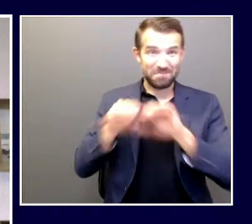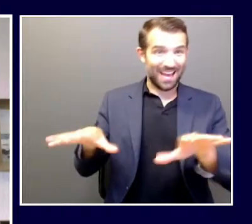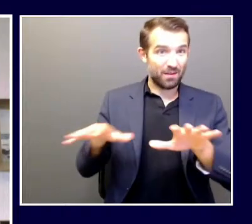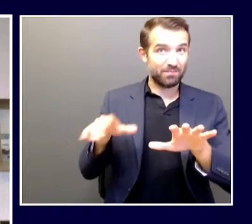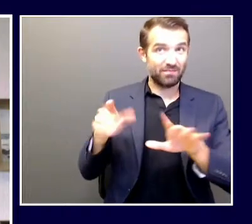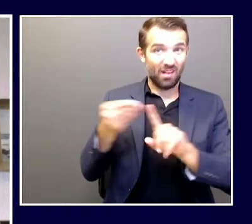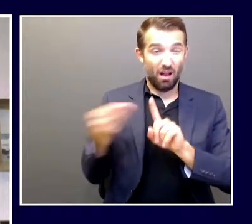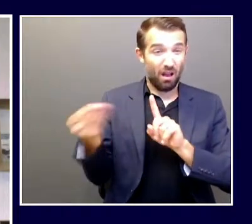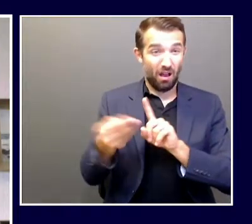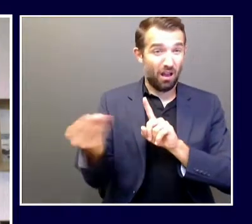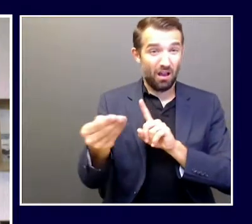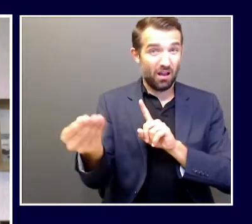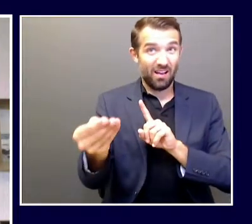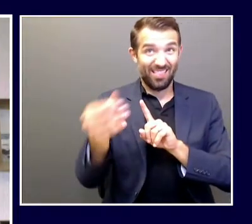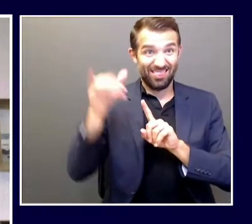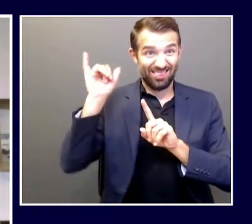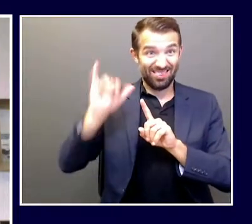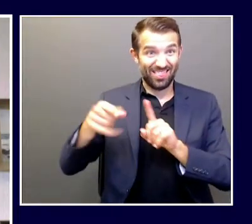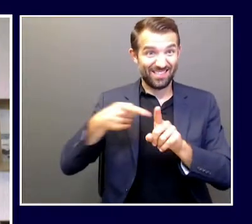I'm not sure.